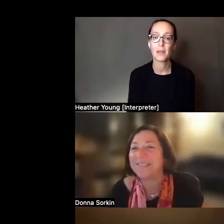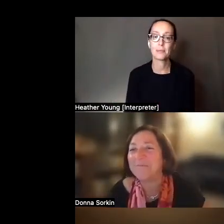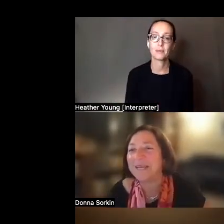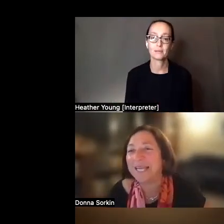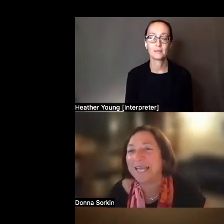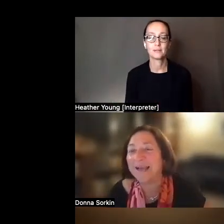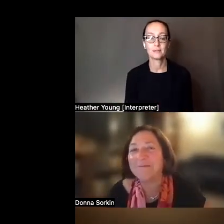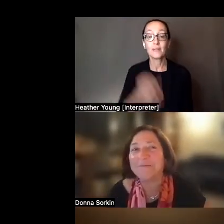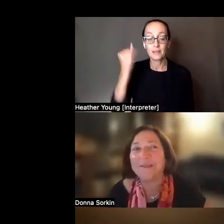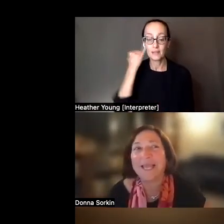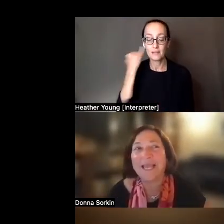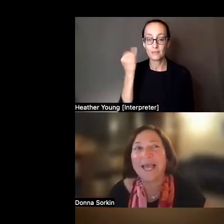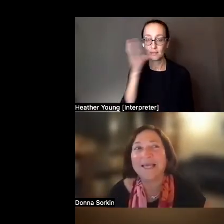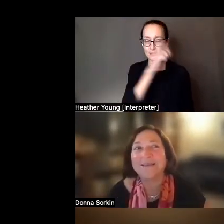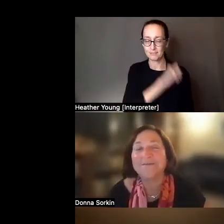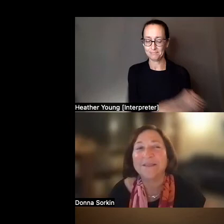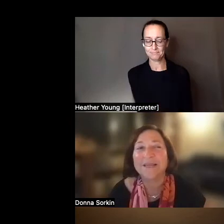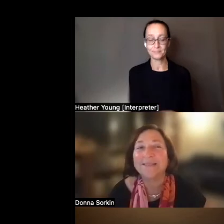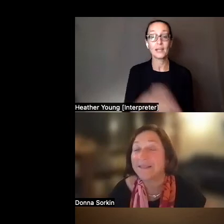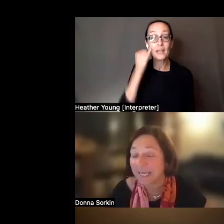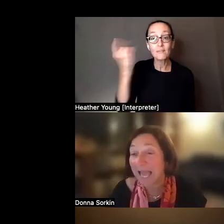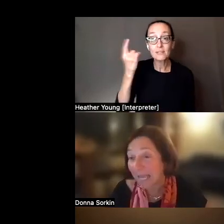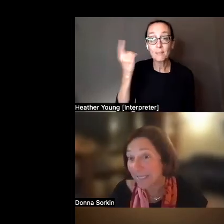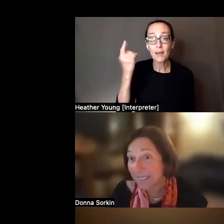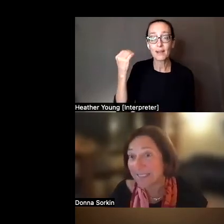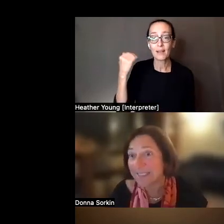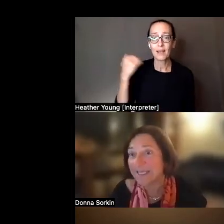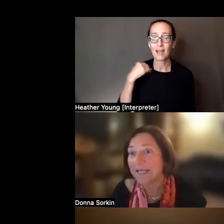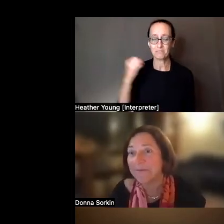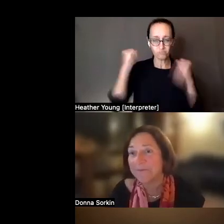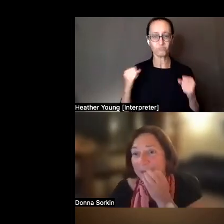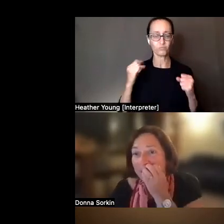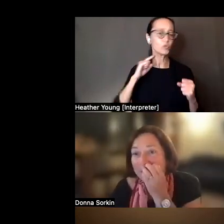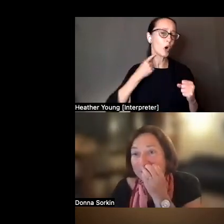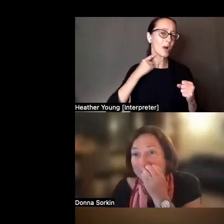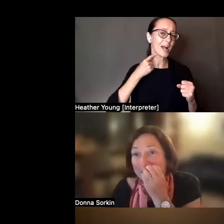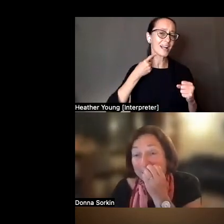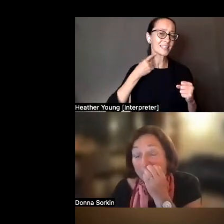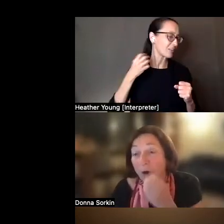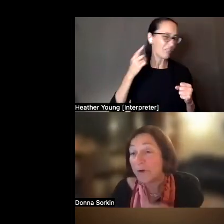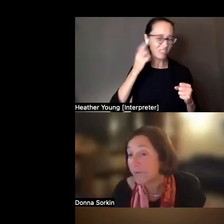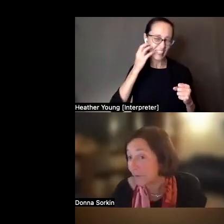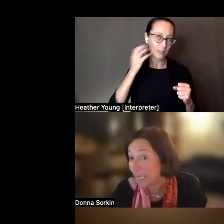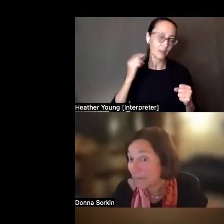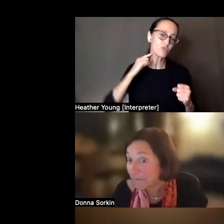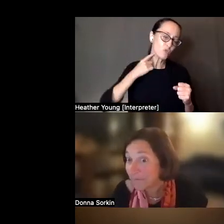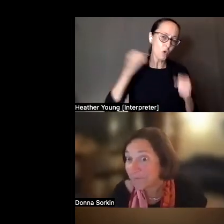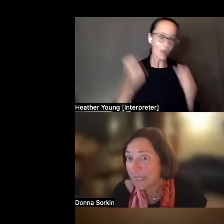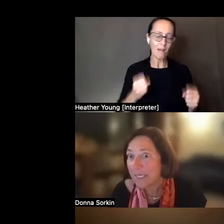If somebody has a thick accent, that's going to be harder for